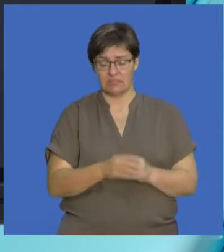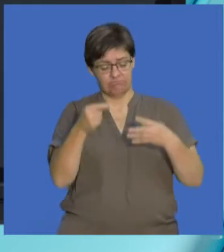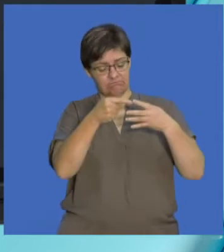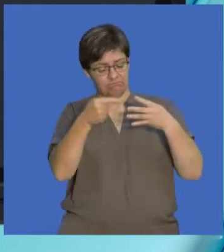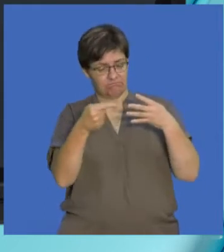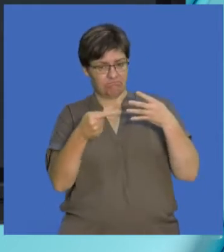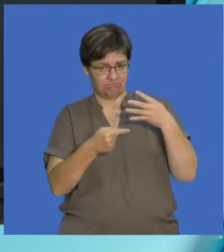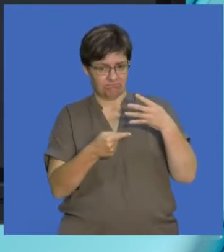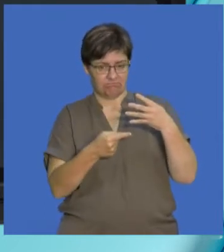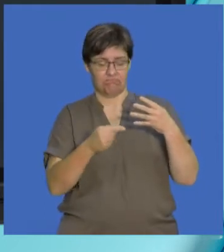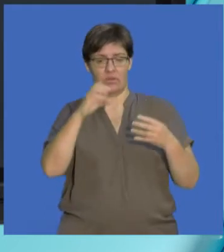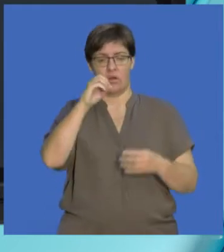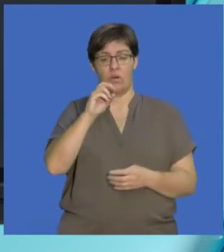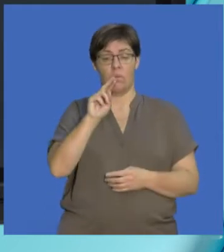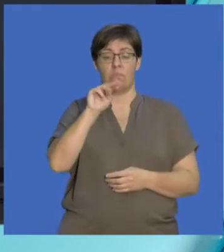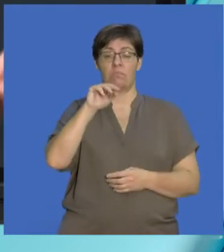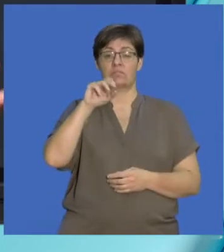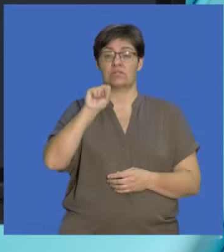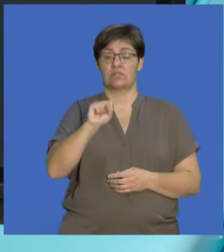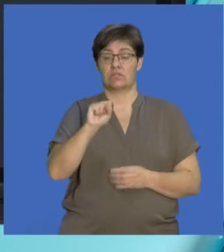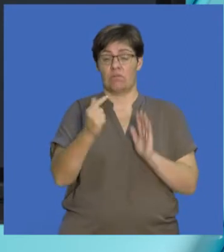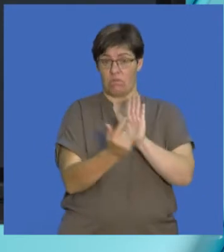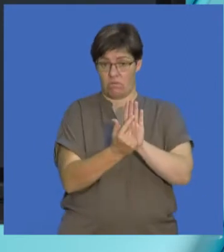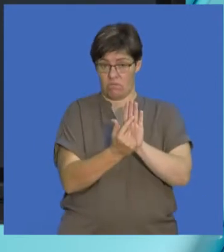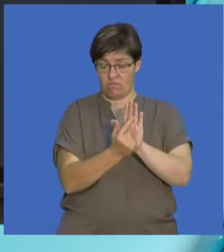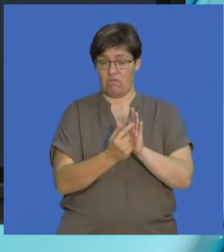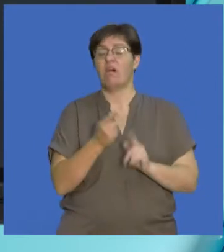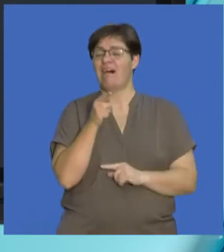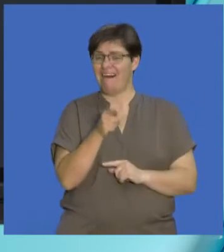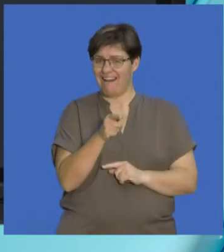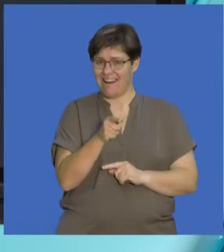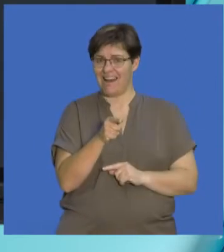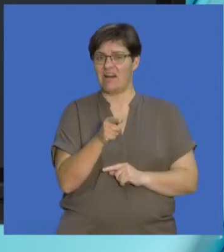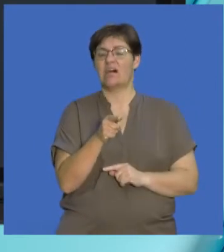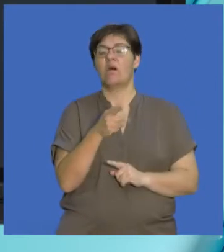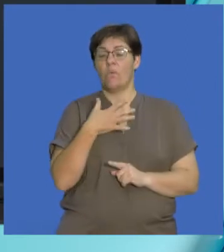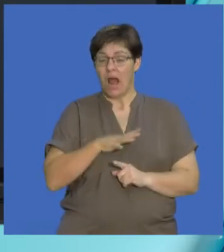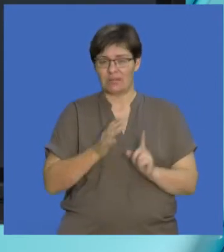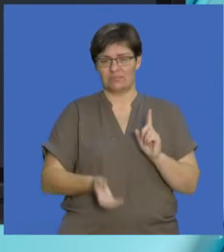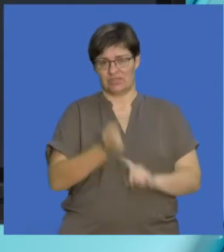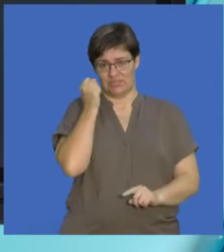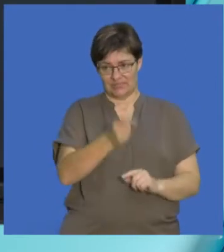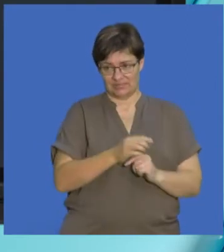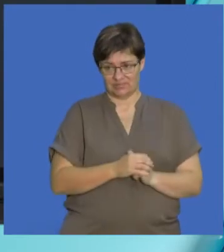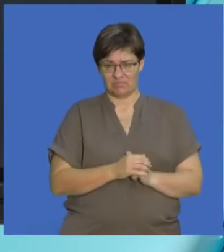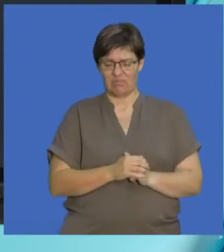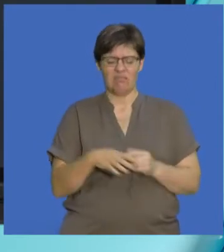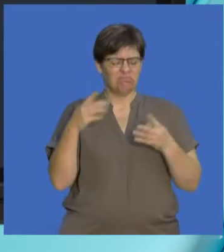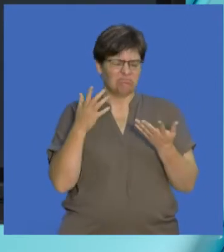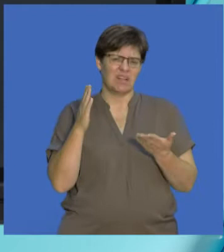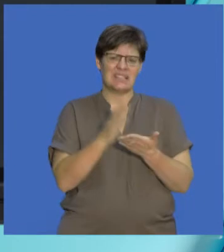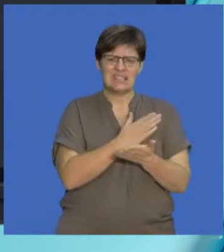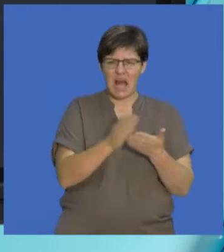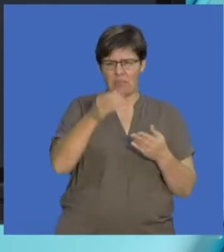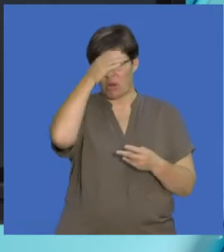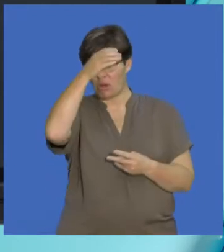various aspects of the Ohm's Law. That's ultimately what we want to achieve at the end of this session. But also leading to that, there are